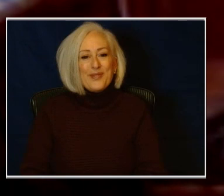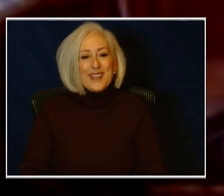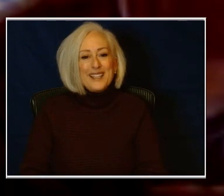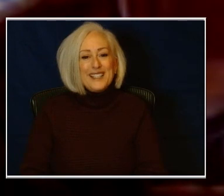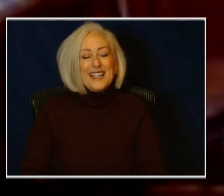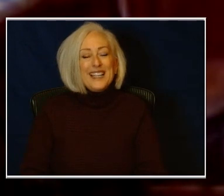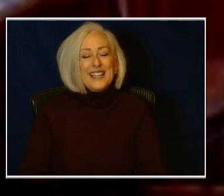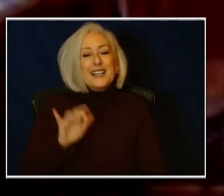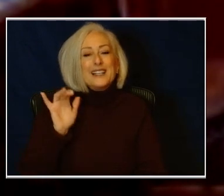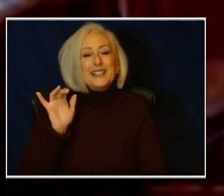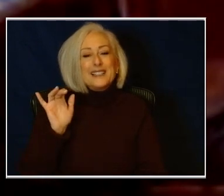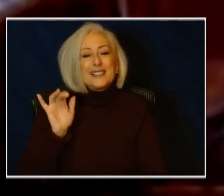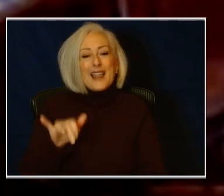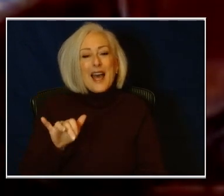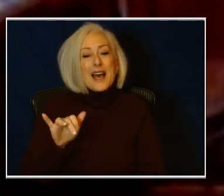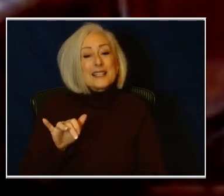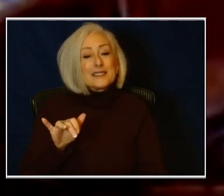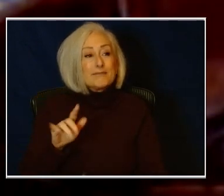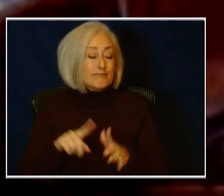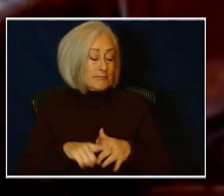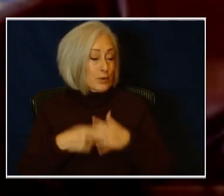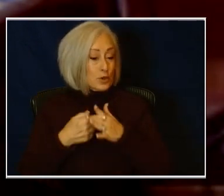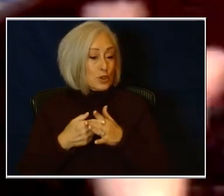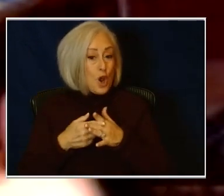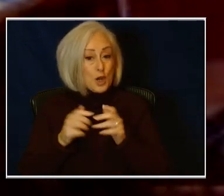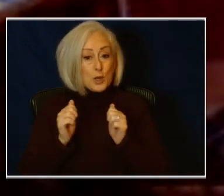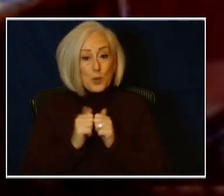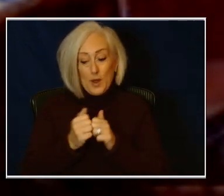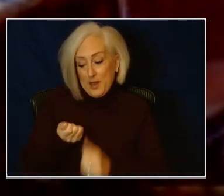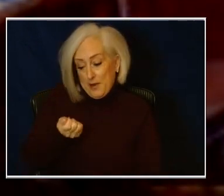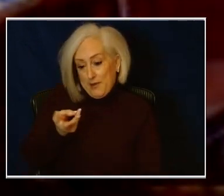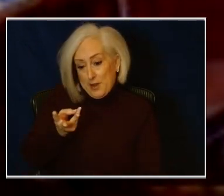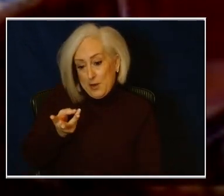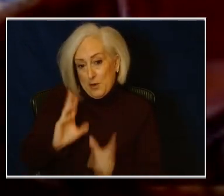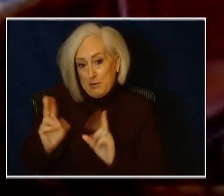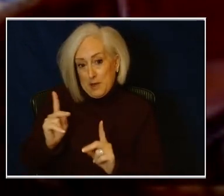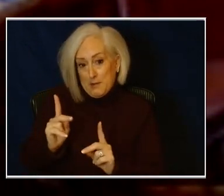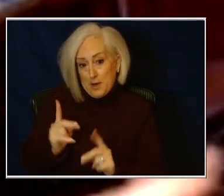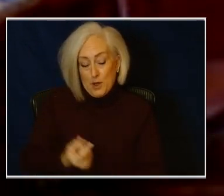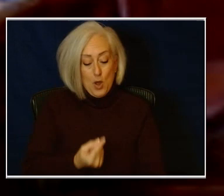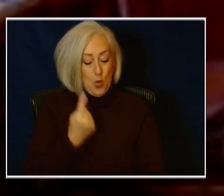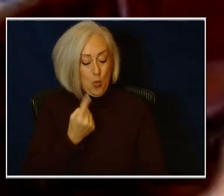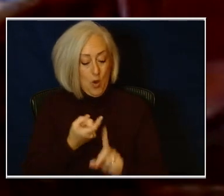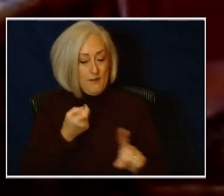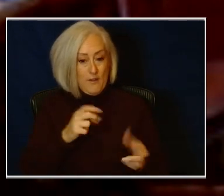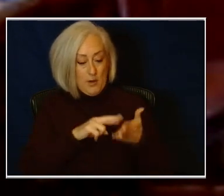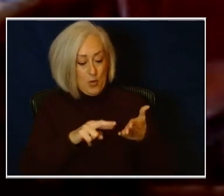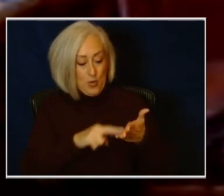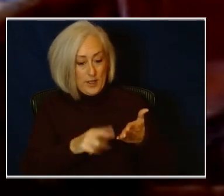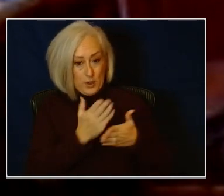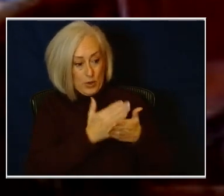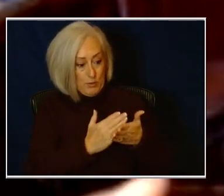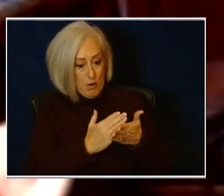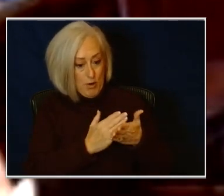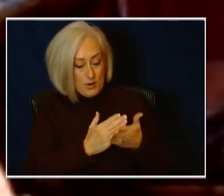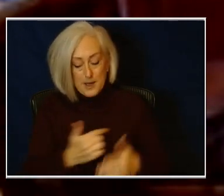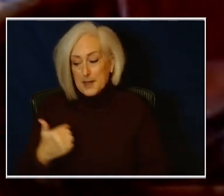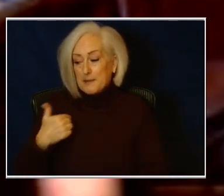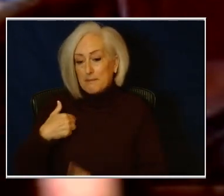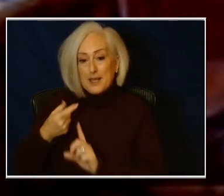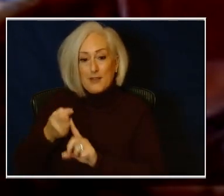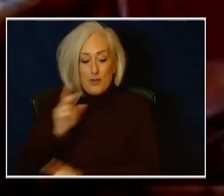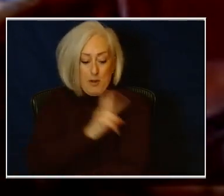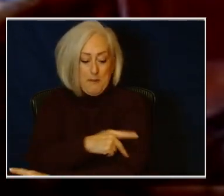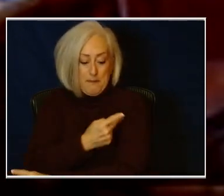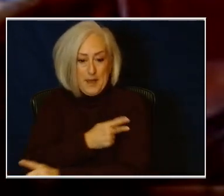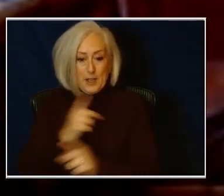It's kind of started out with a couple of us, one from the research side and then me from the patient side. Both of us,